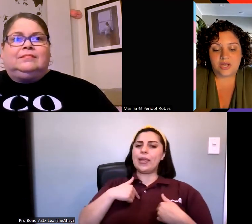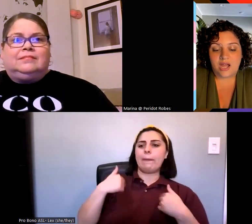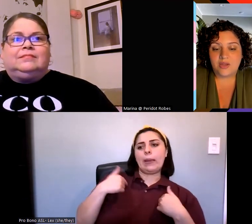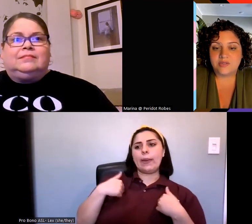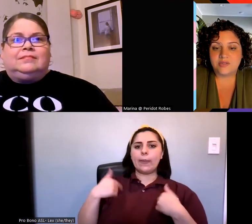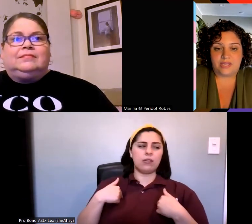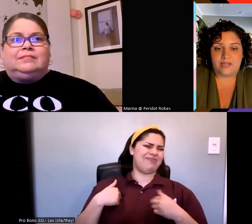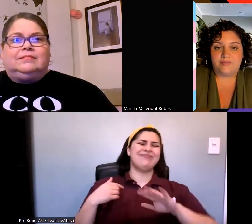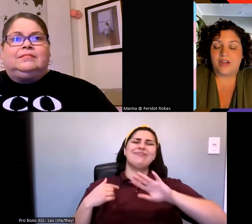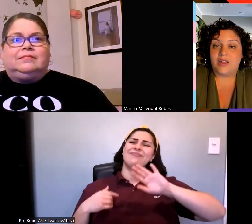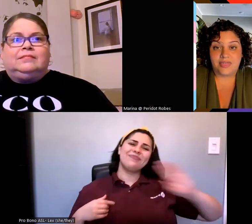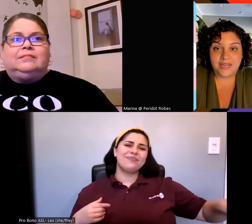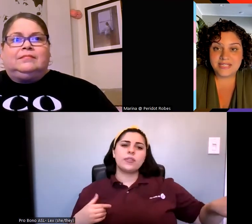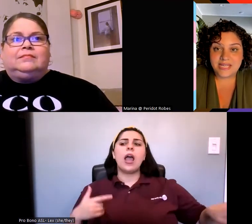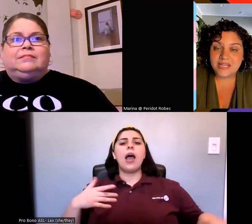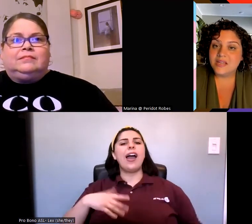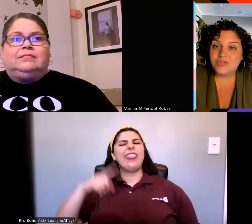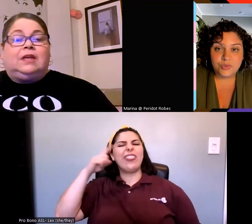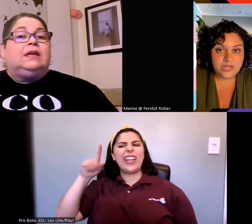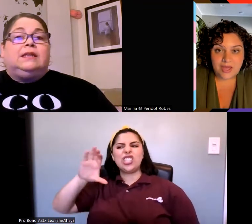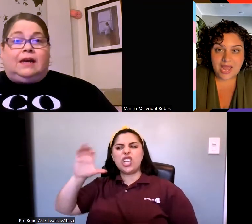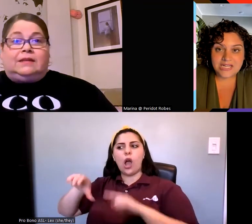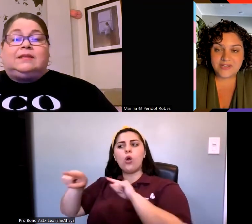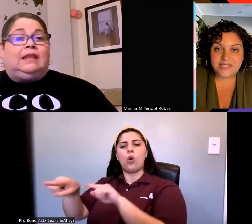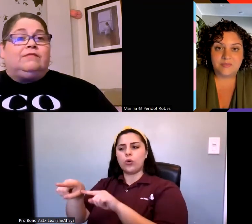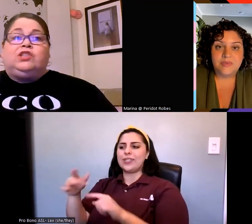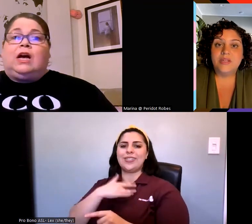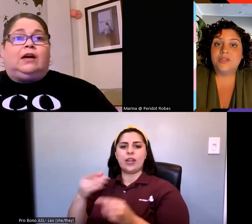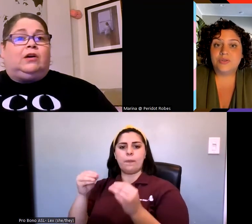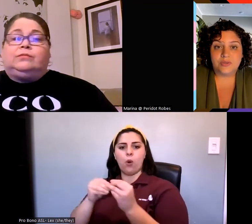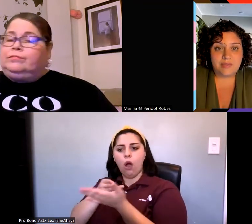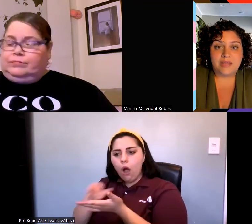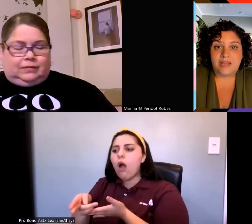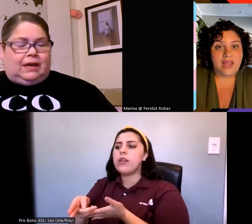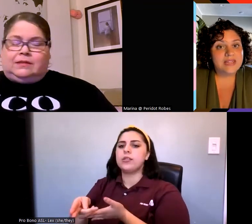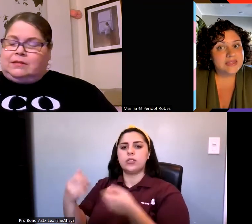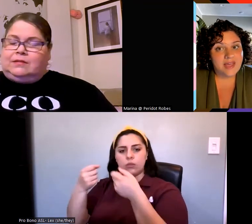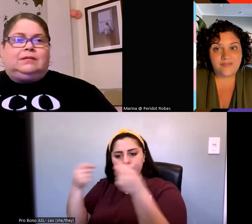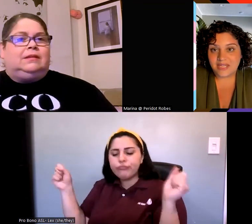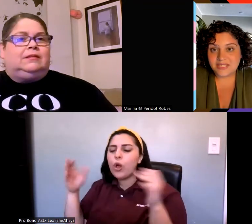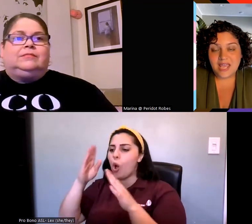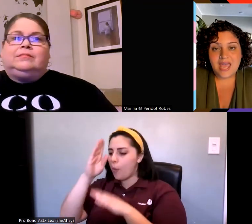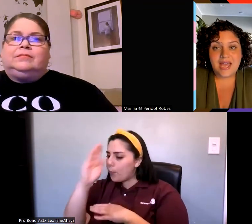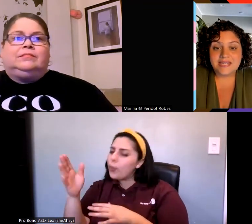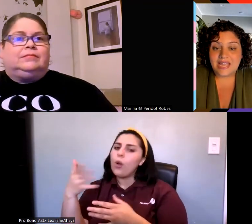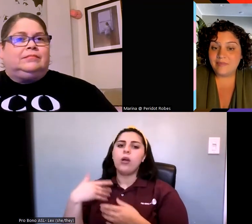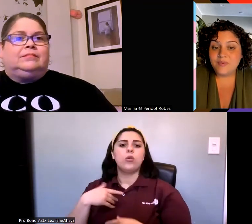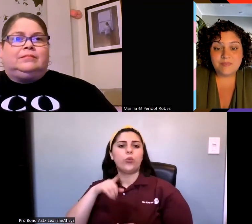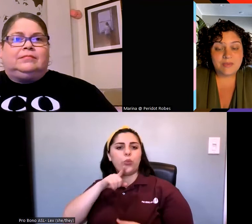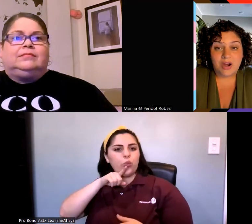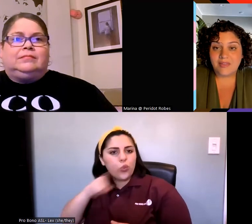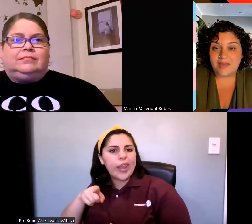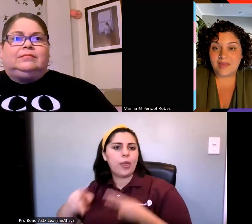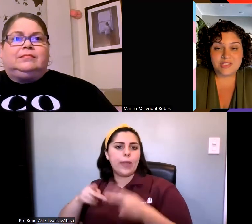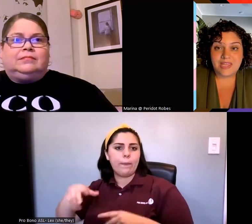in Chicago to be very authentic, truly about activism. Yes, I love Chicago. Yes. And Amy was a